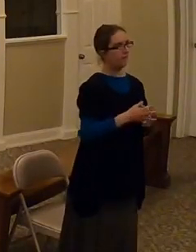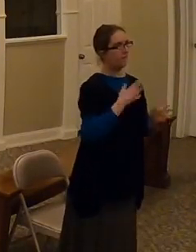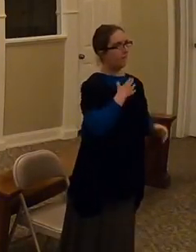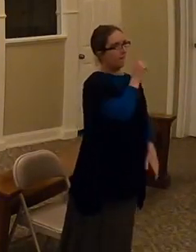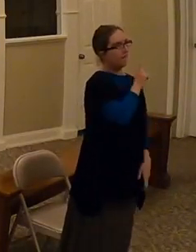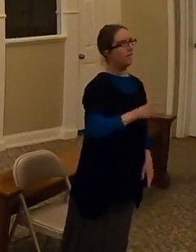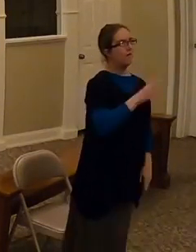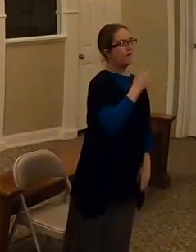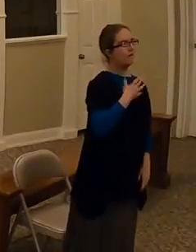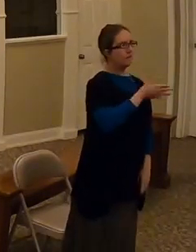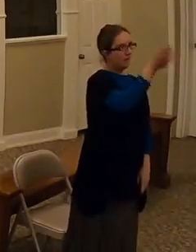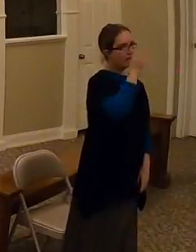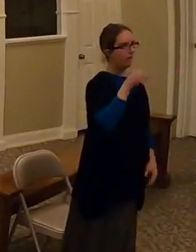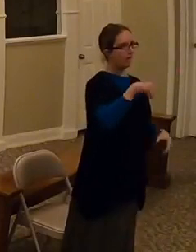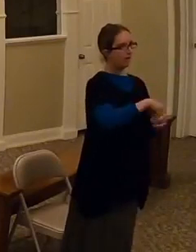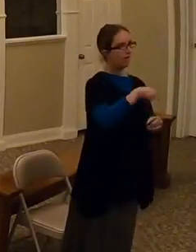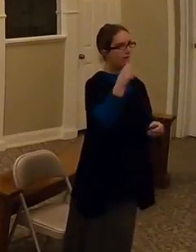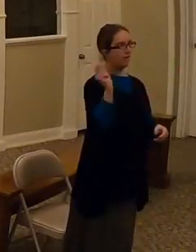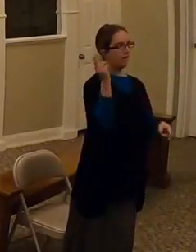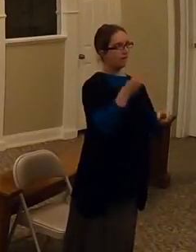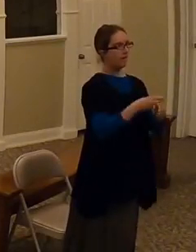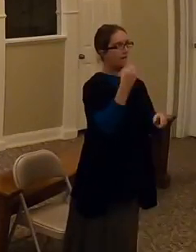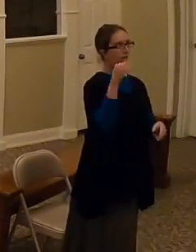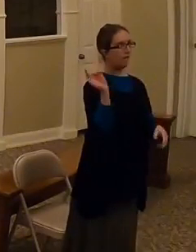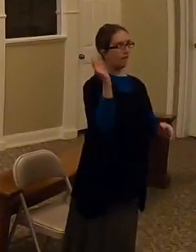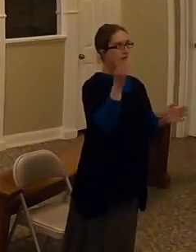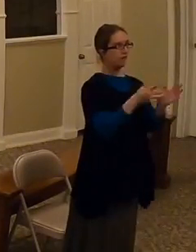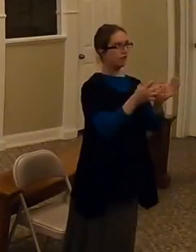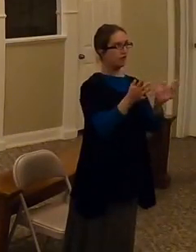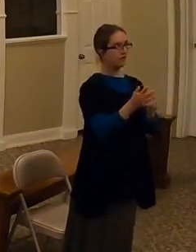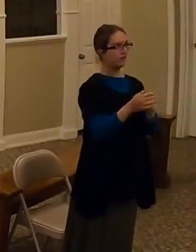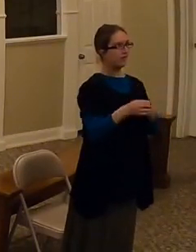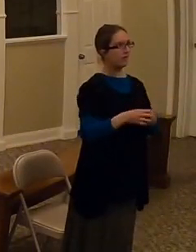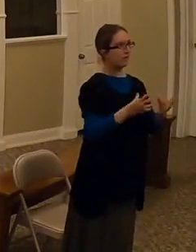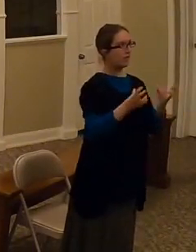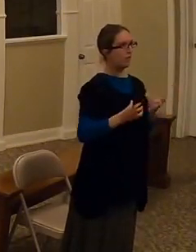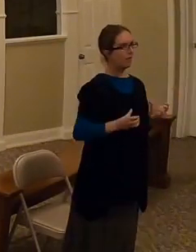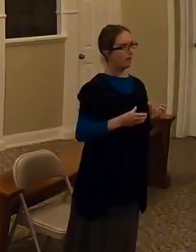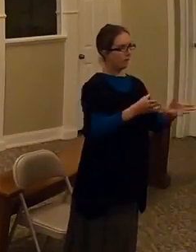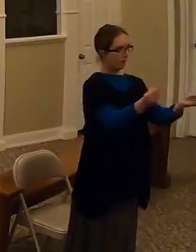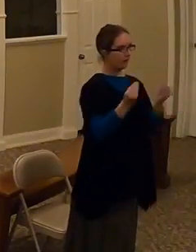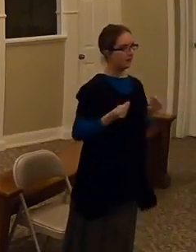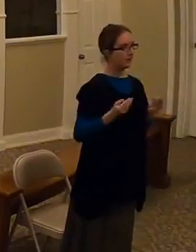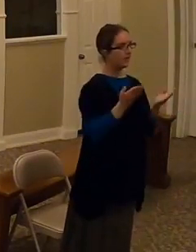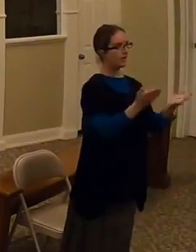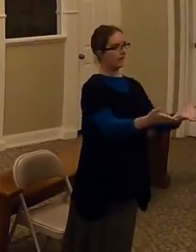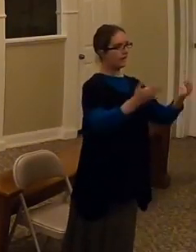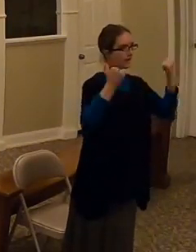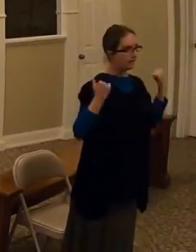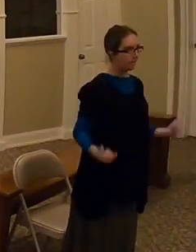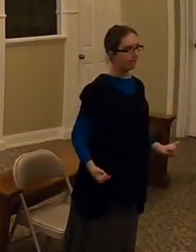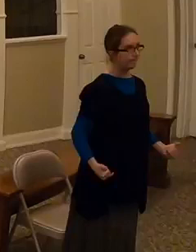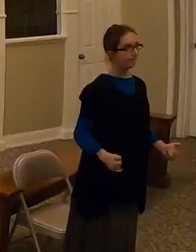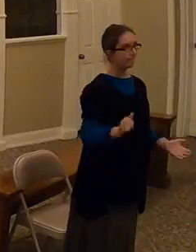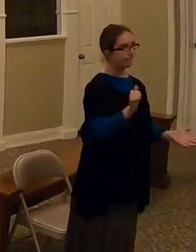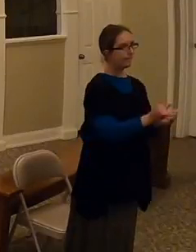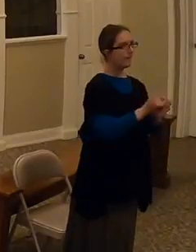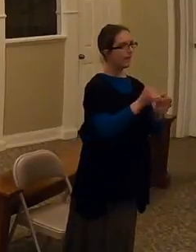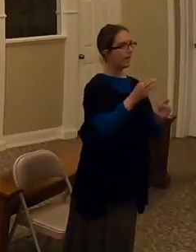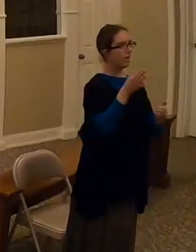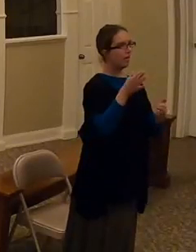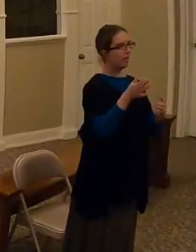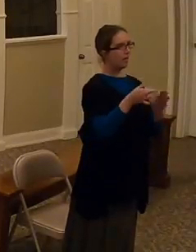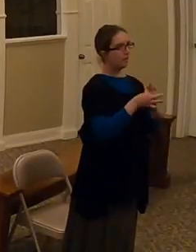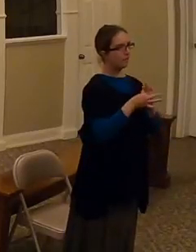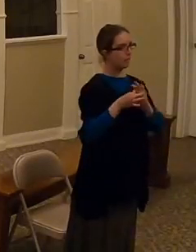My Lord and my God, in the name of Jesus, amen. I want us to go ahead and receive an offering now. Amen. That's part of worship,